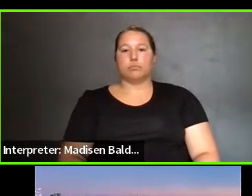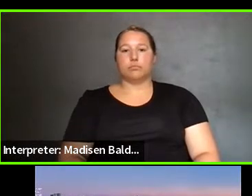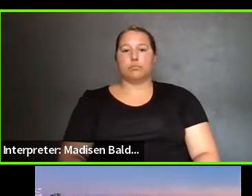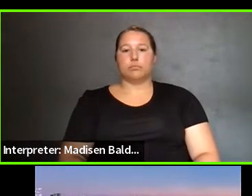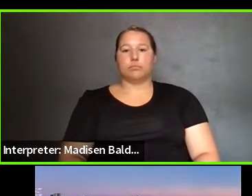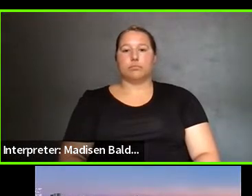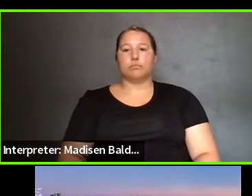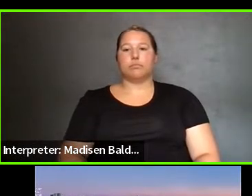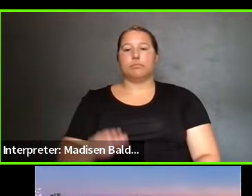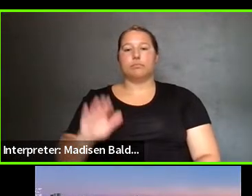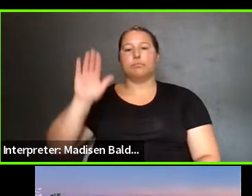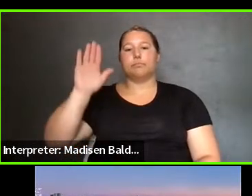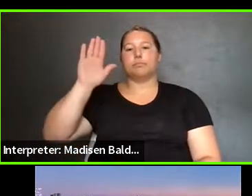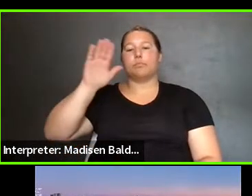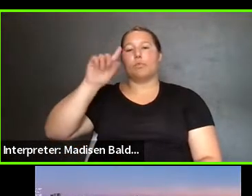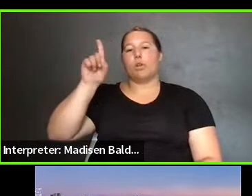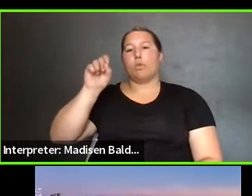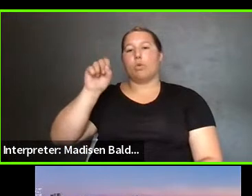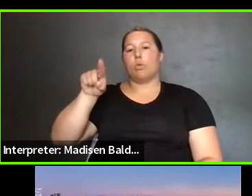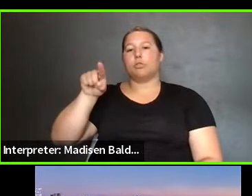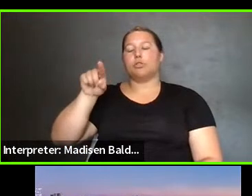I have a question.